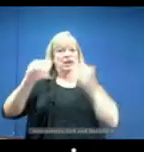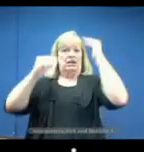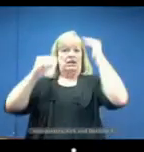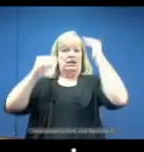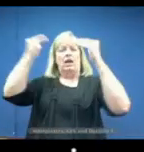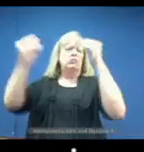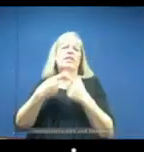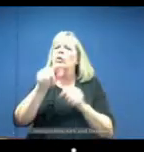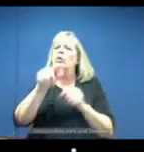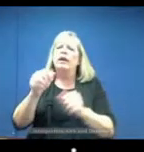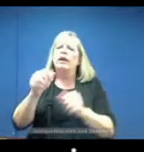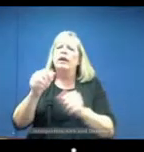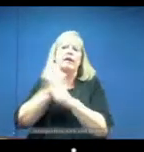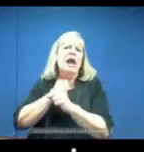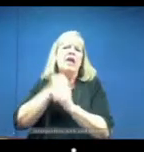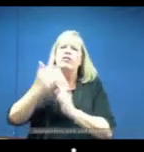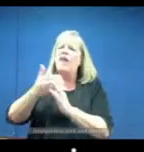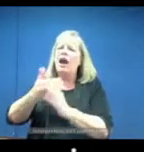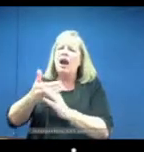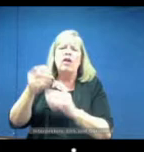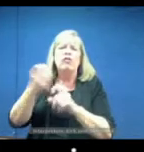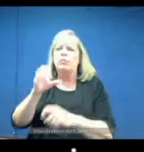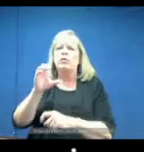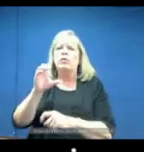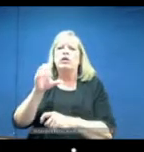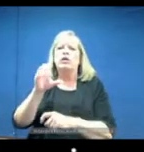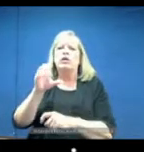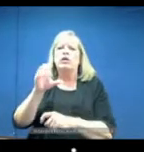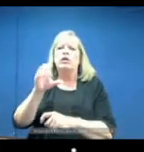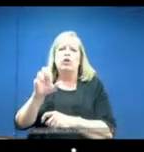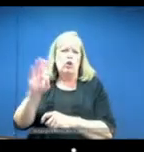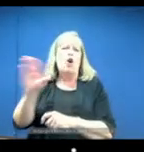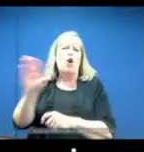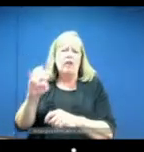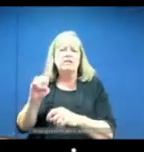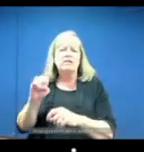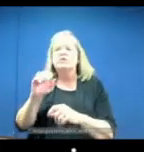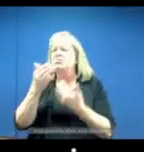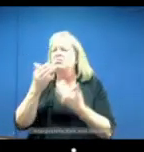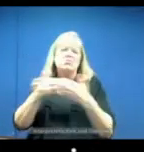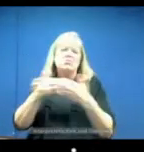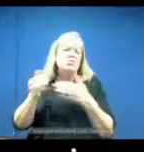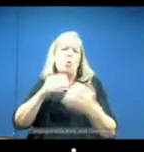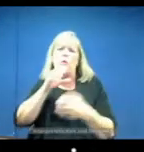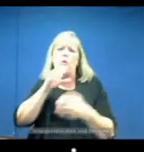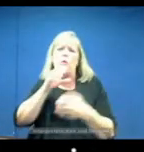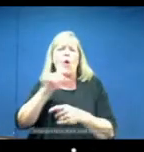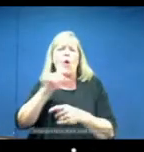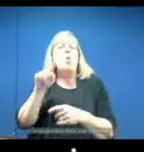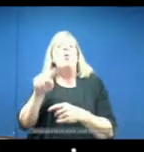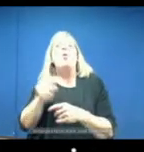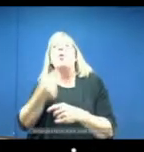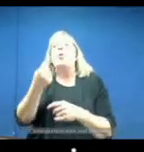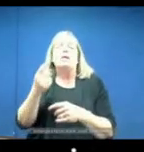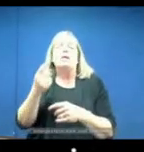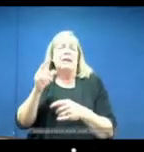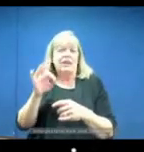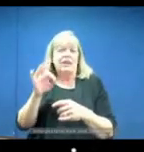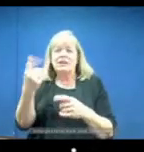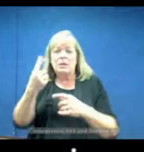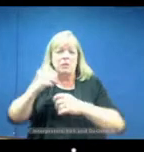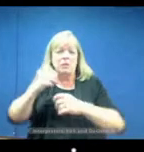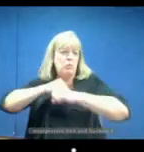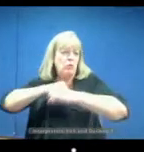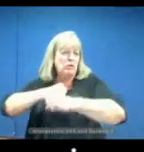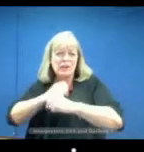of the age of the victim, unless there's some kind of protective order on the file, but I haven't ever seen that. You shouldn't have any problem getting